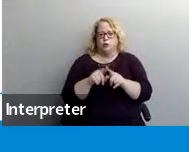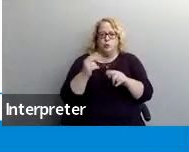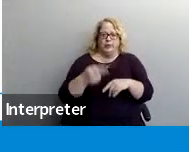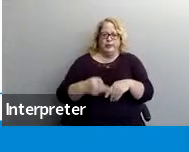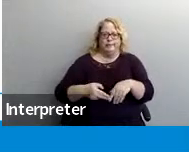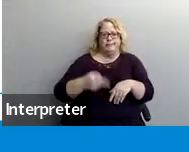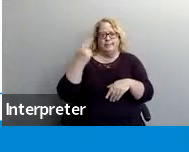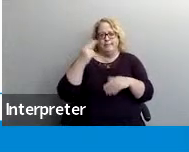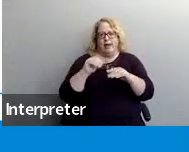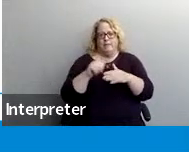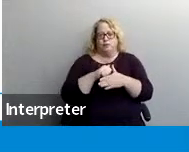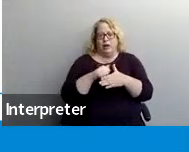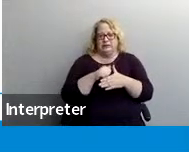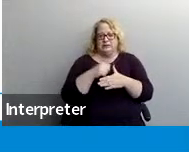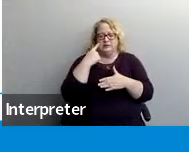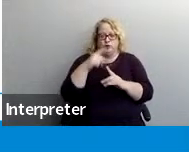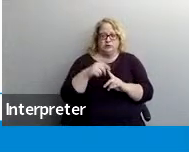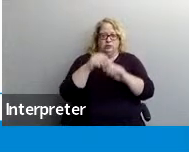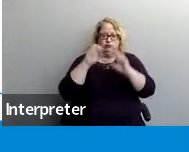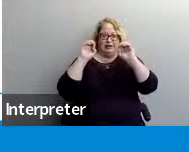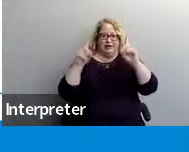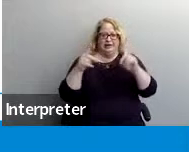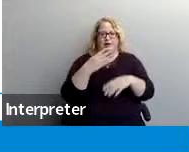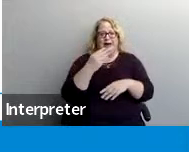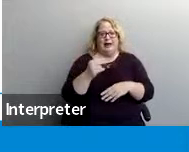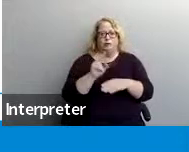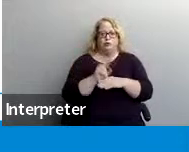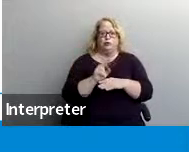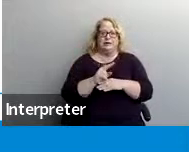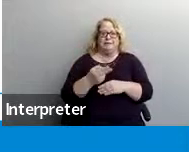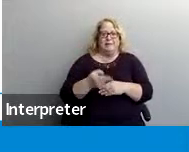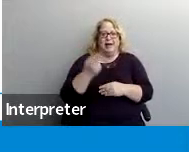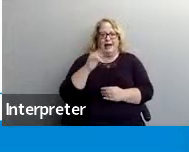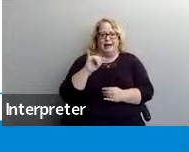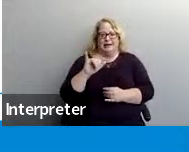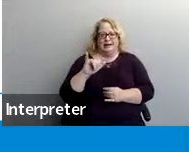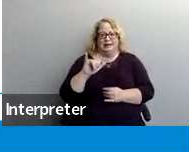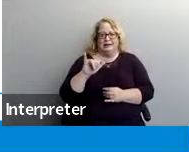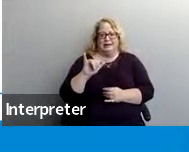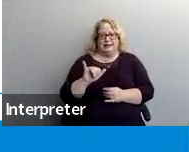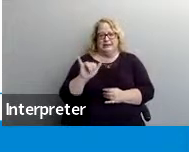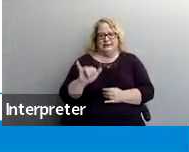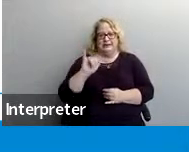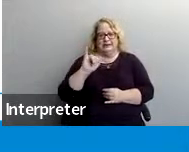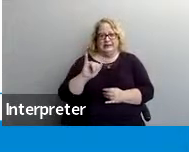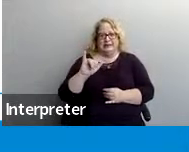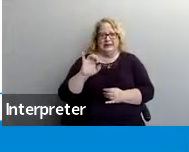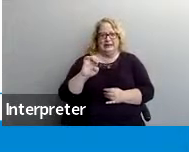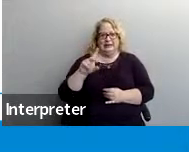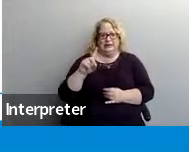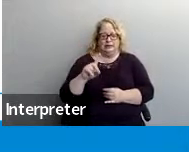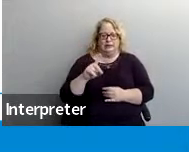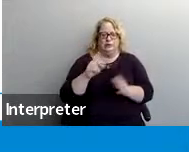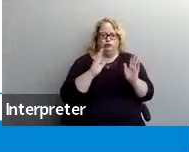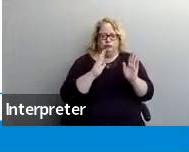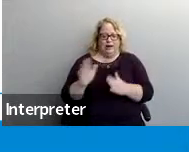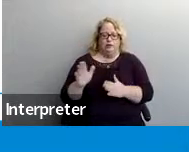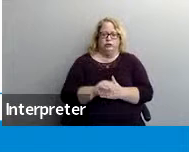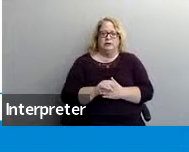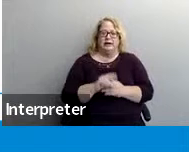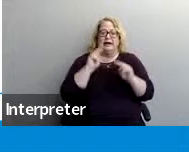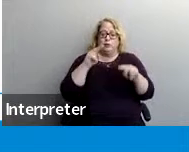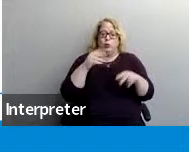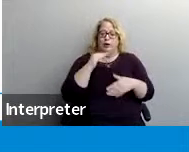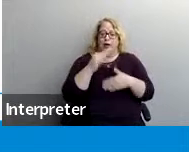practices for special education and utilizing high yield strategies. So if you take a look at our progress, we are on target